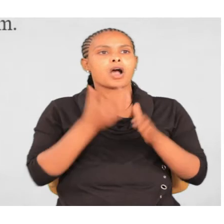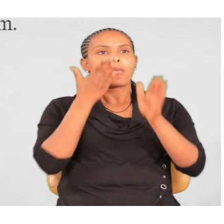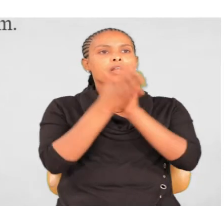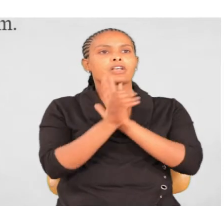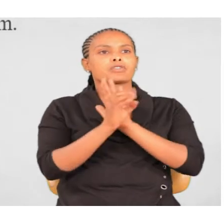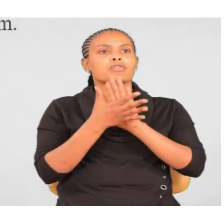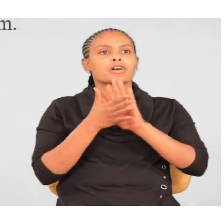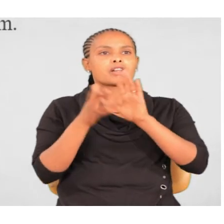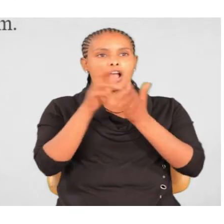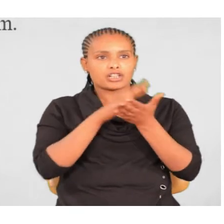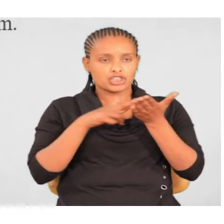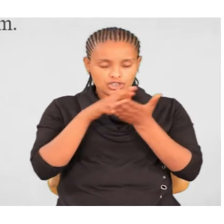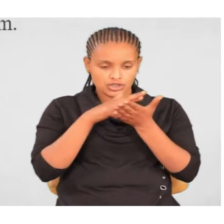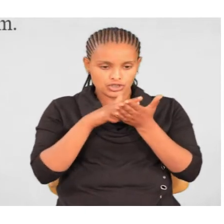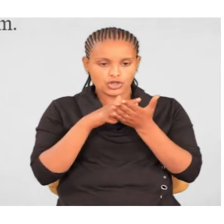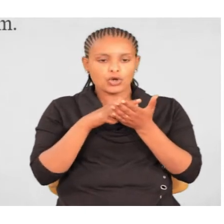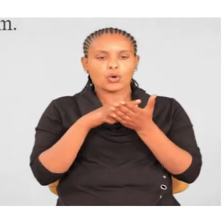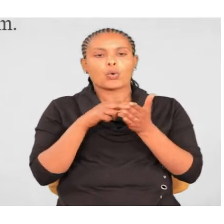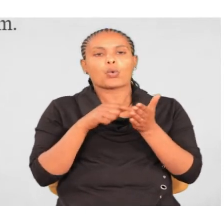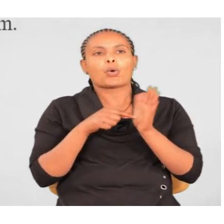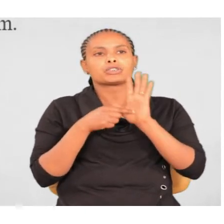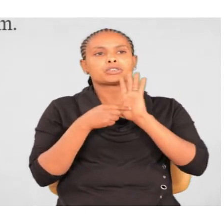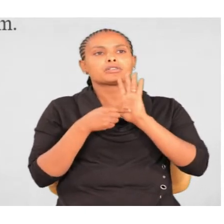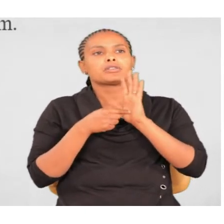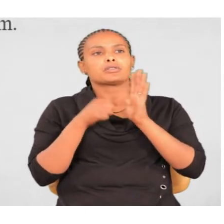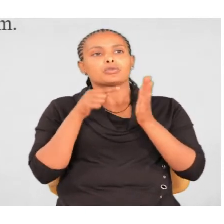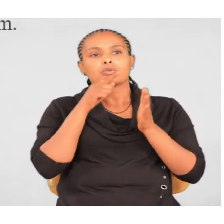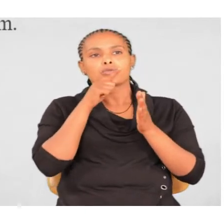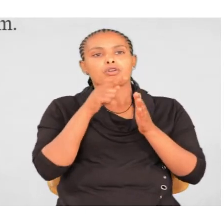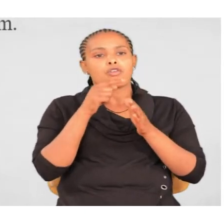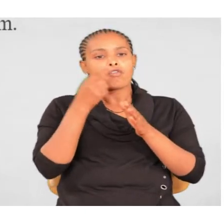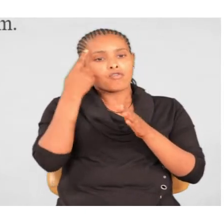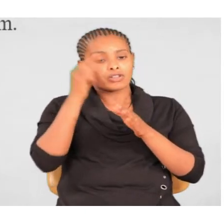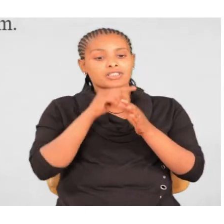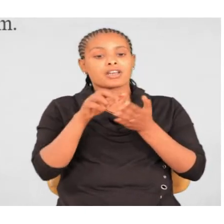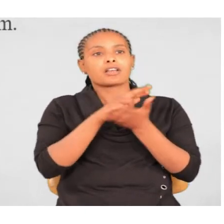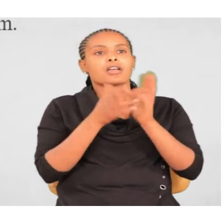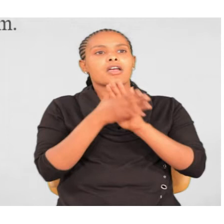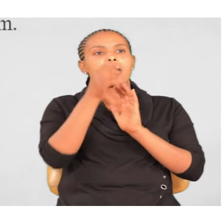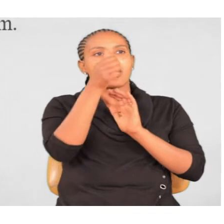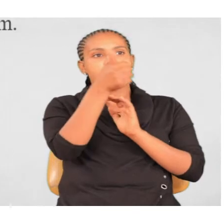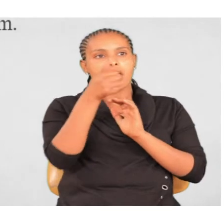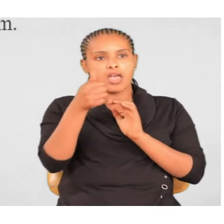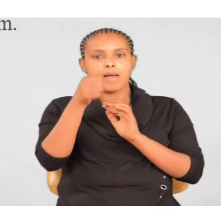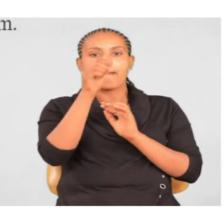Application of reaction quotients. Note that for the reaction AA plus